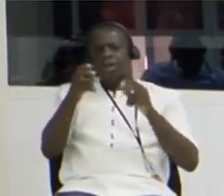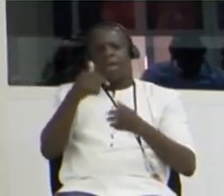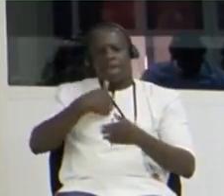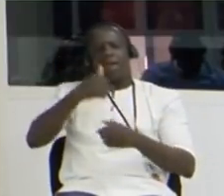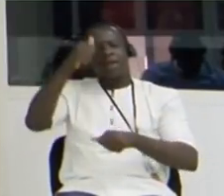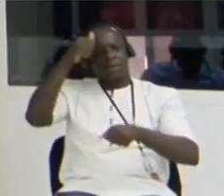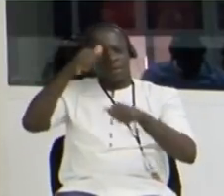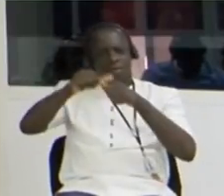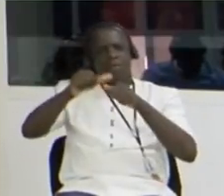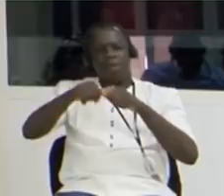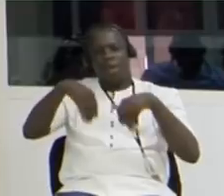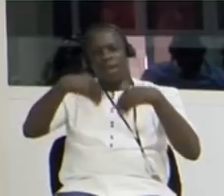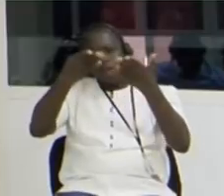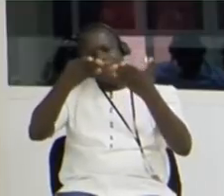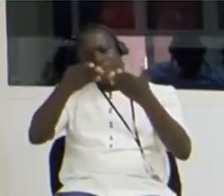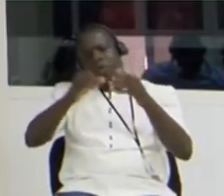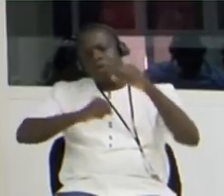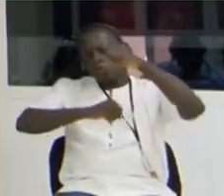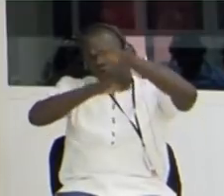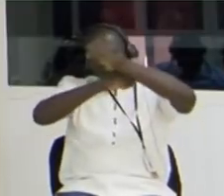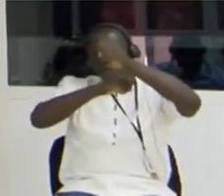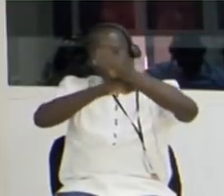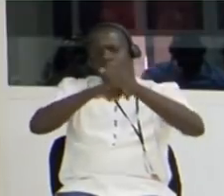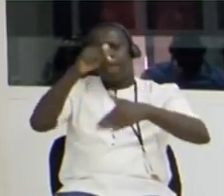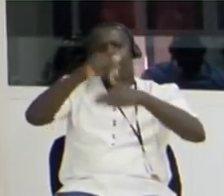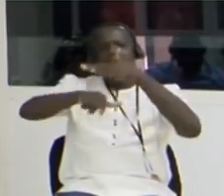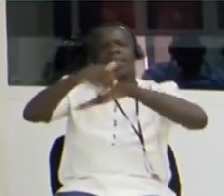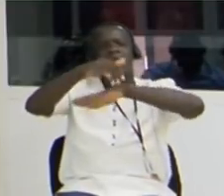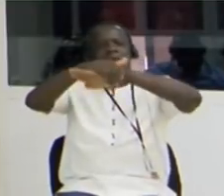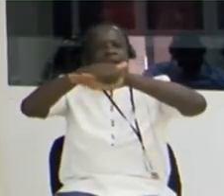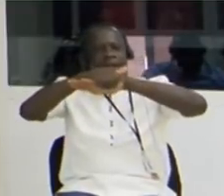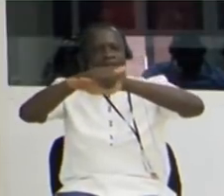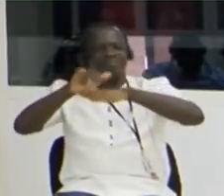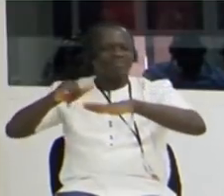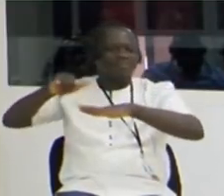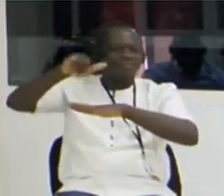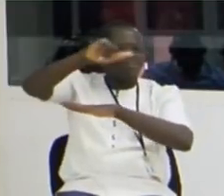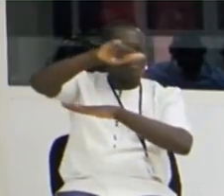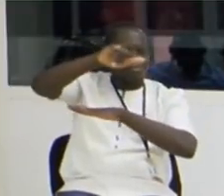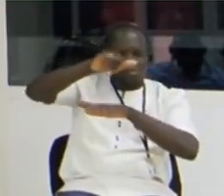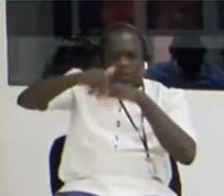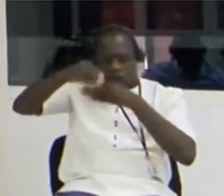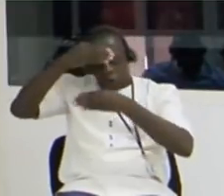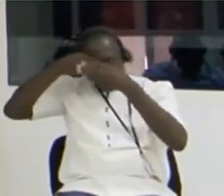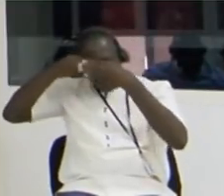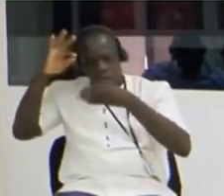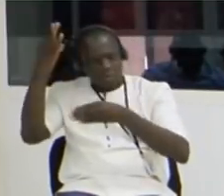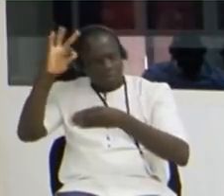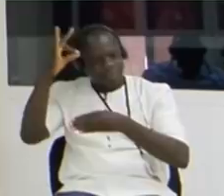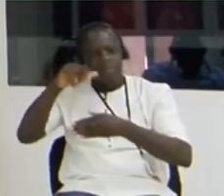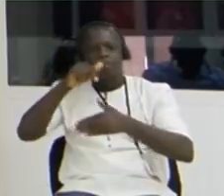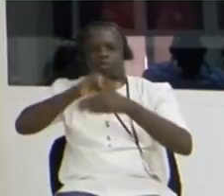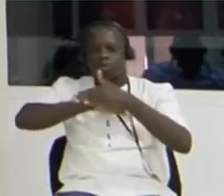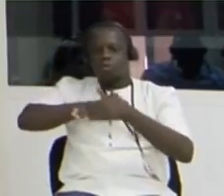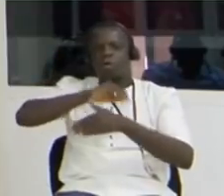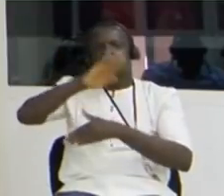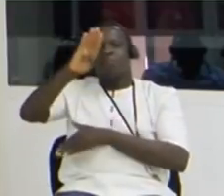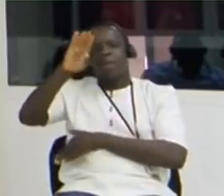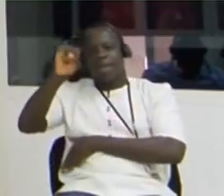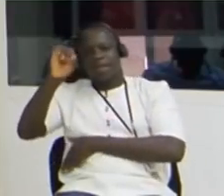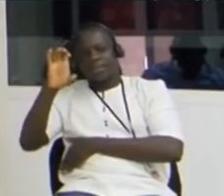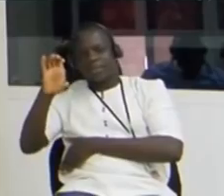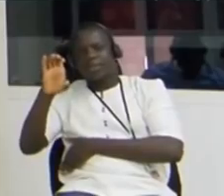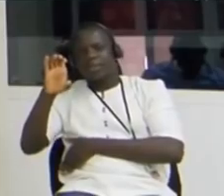they were awarded scholarships in Inland, where they studied their bachelor's degree.